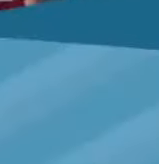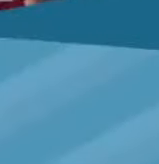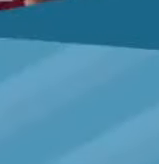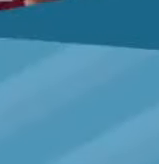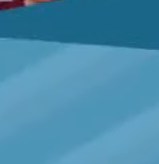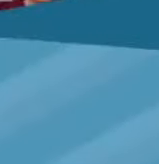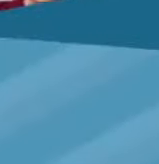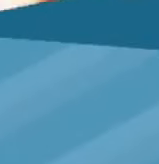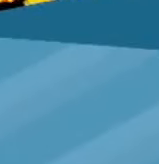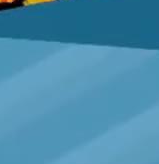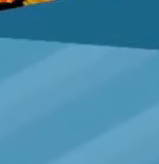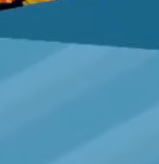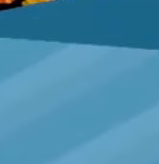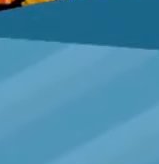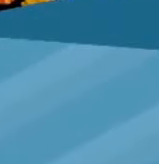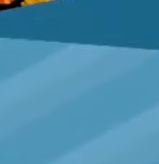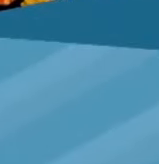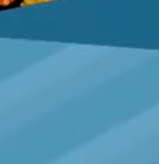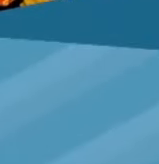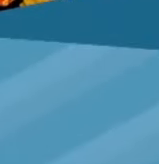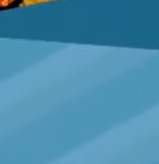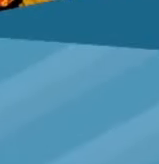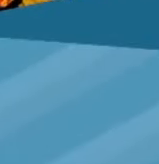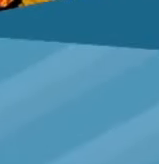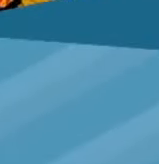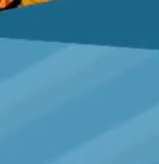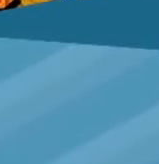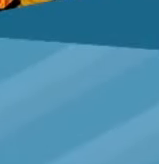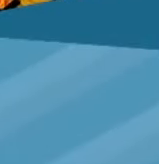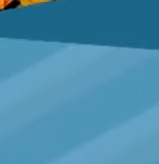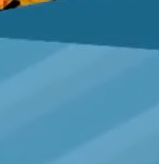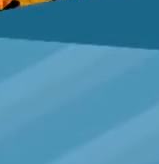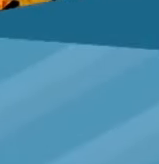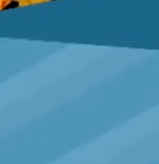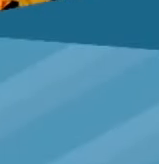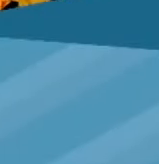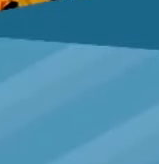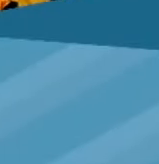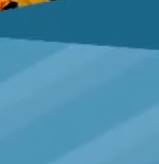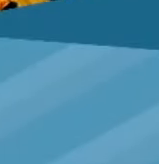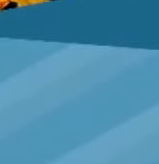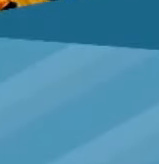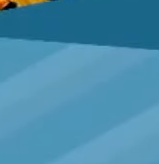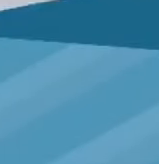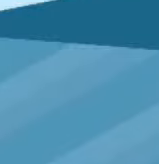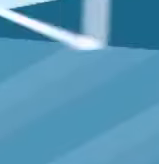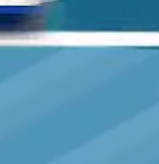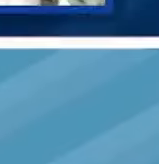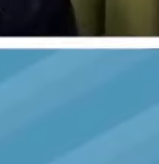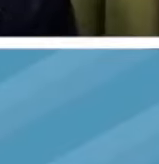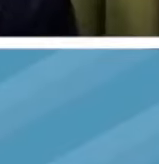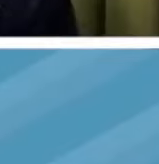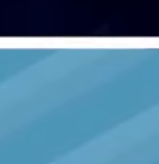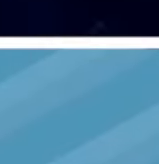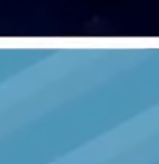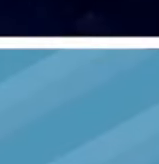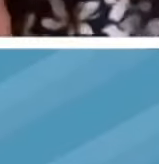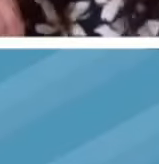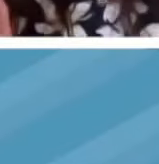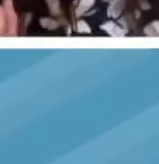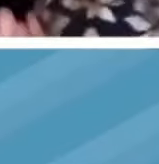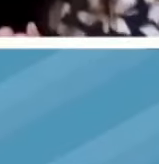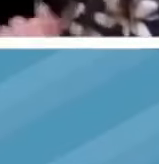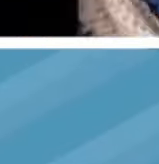In-depth explainers. The military started crumbling. Gumagawa kami ng external examination. Interview sa iba't